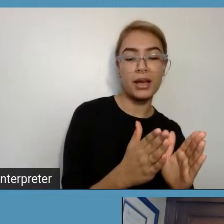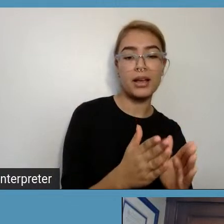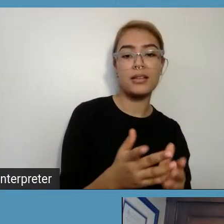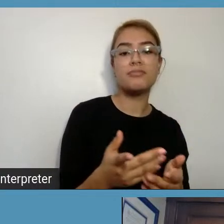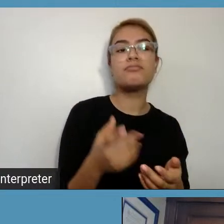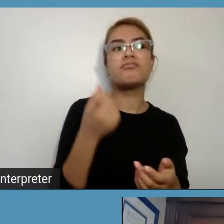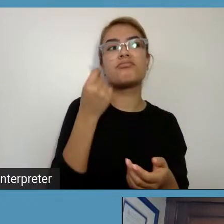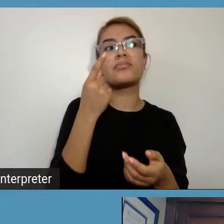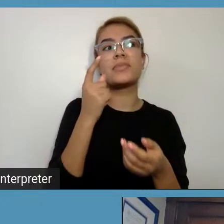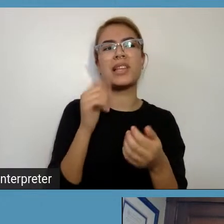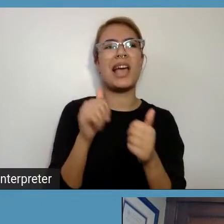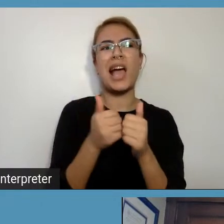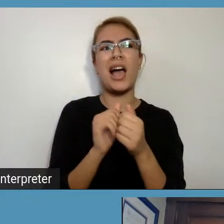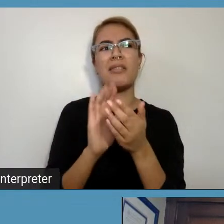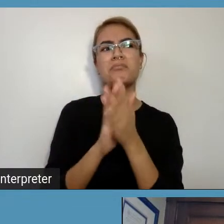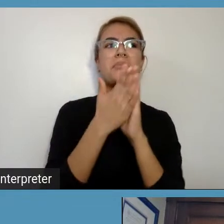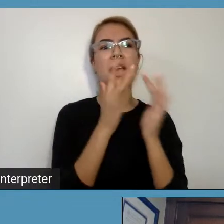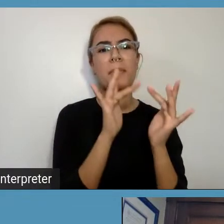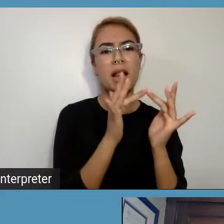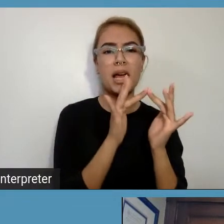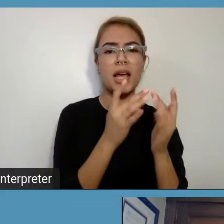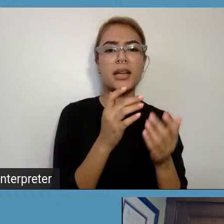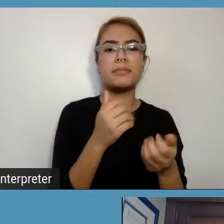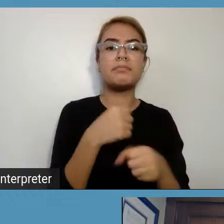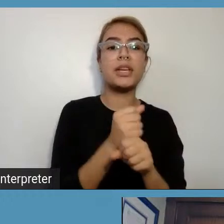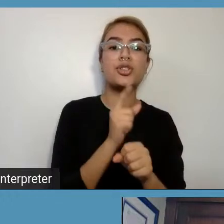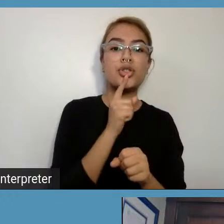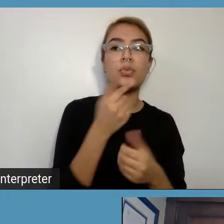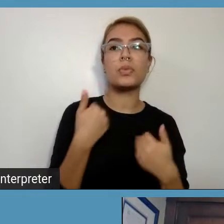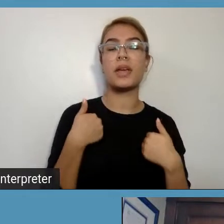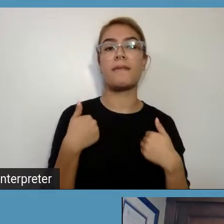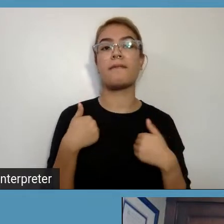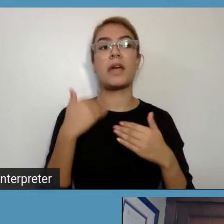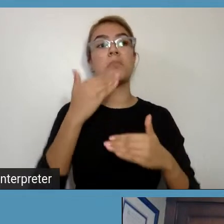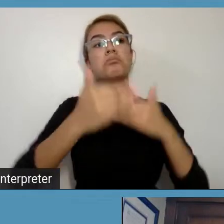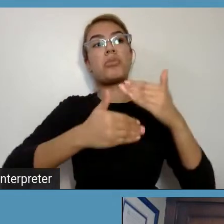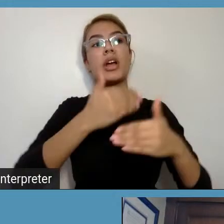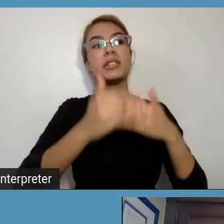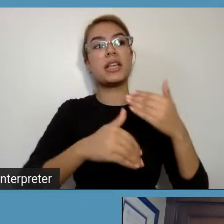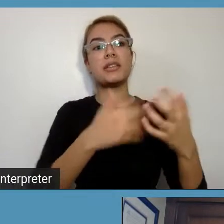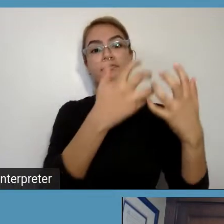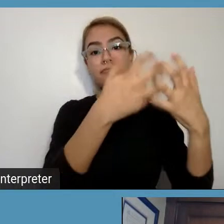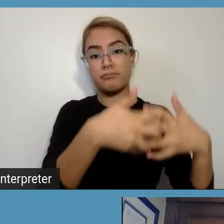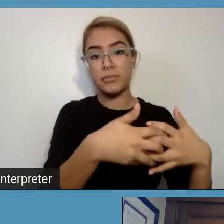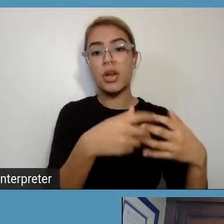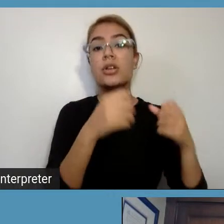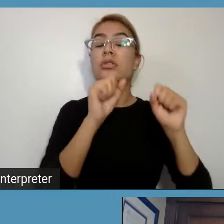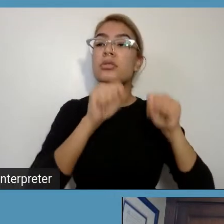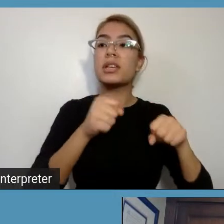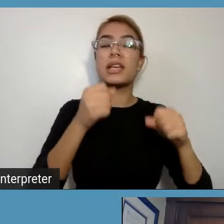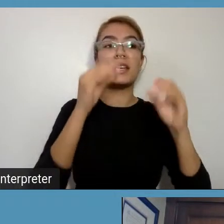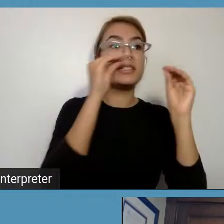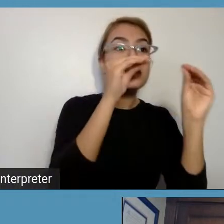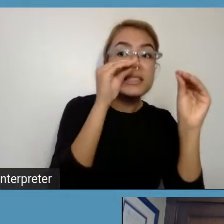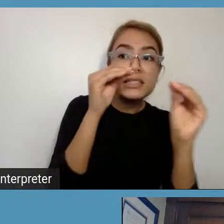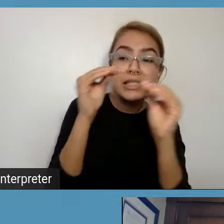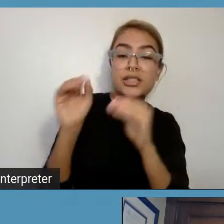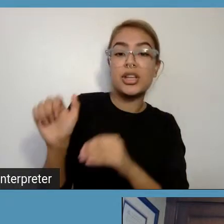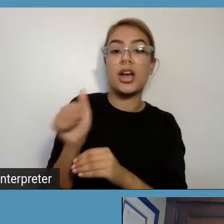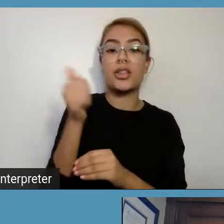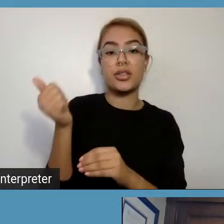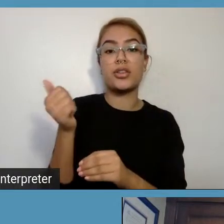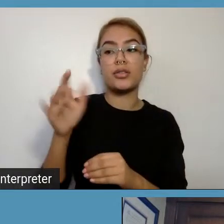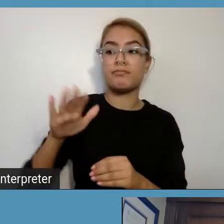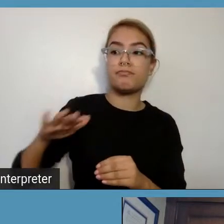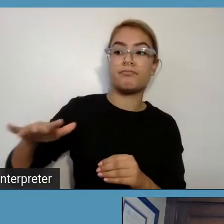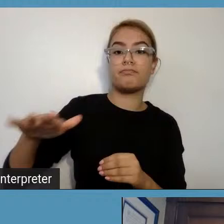online, making sure that we've got processes in place so that they can actually teach those things to others